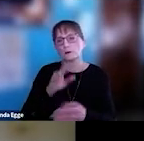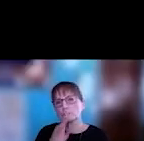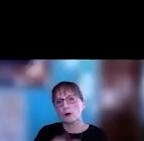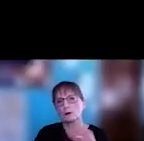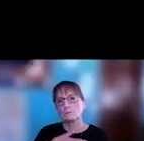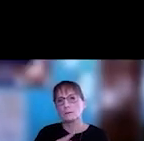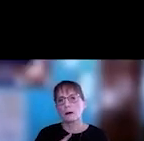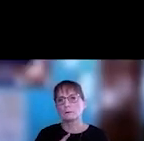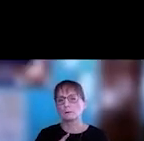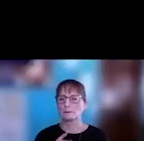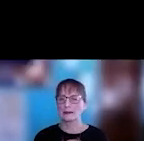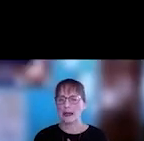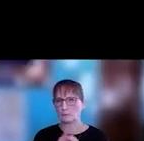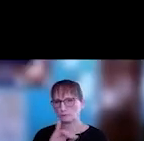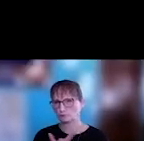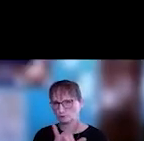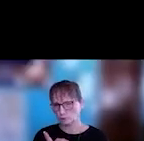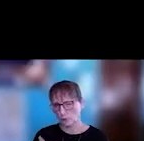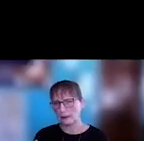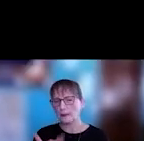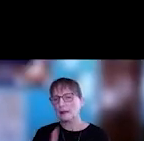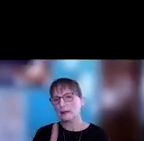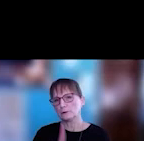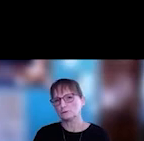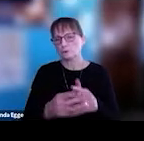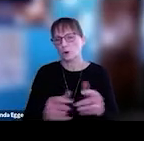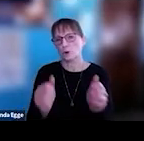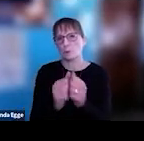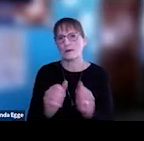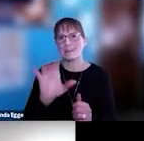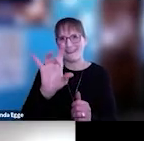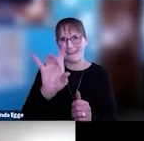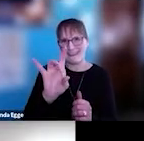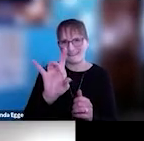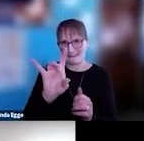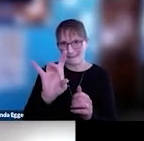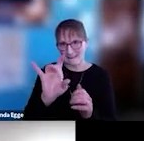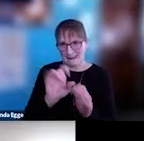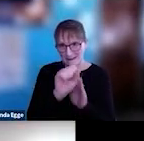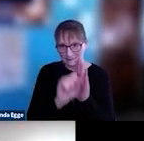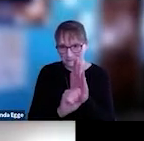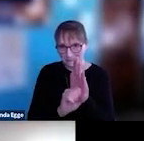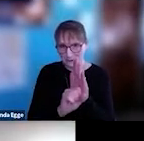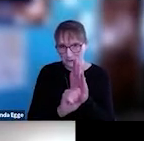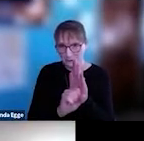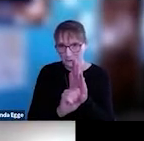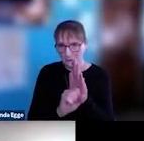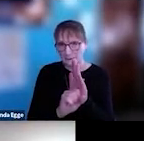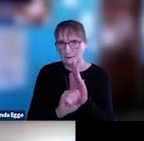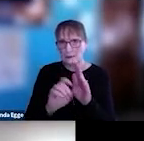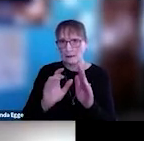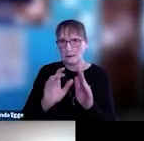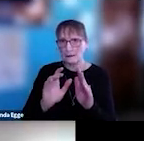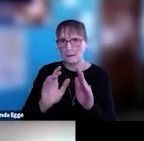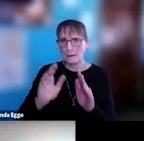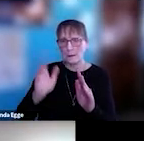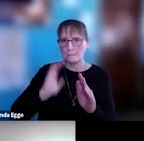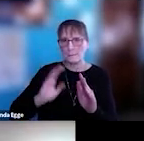joy. And it actually started with the eight state members back in